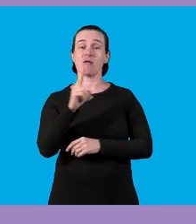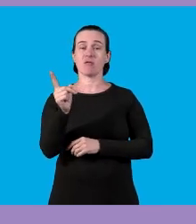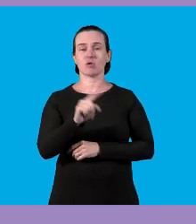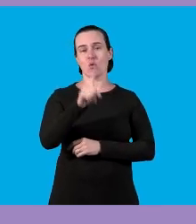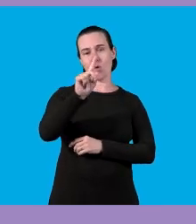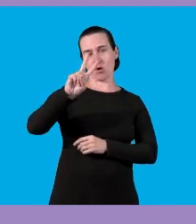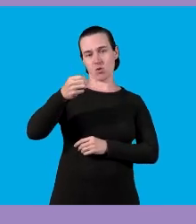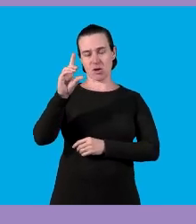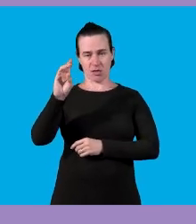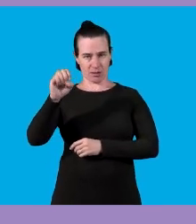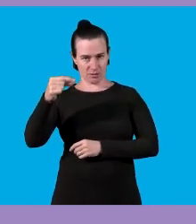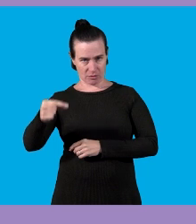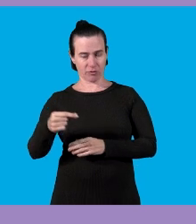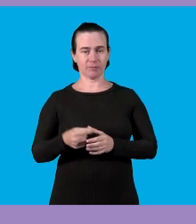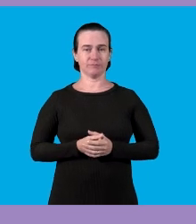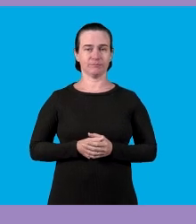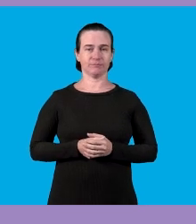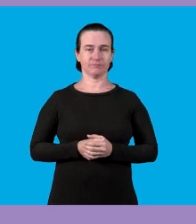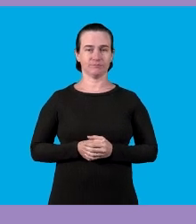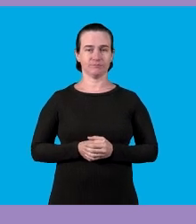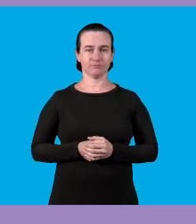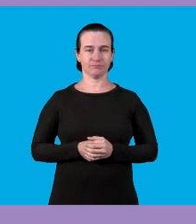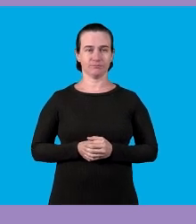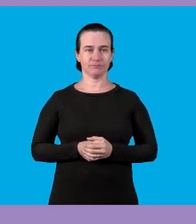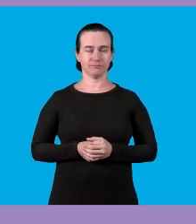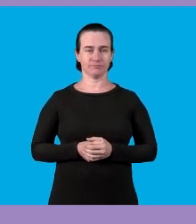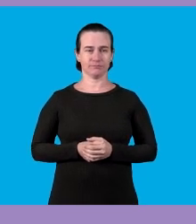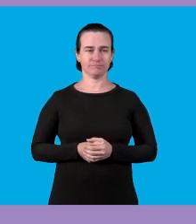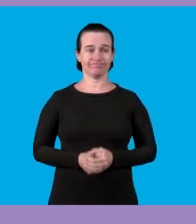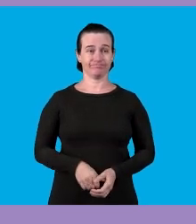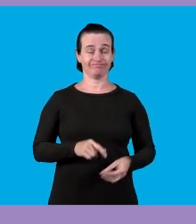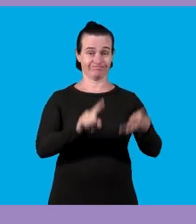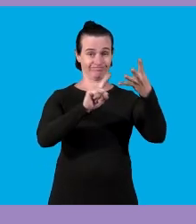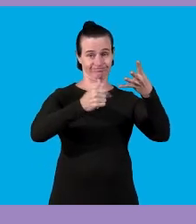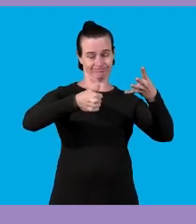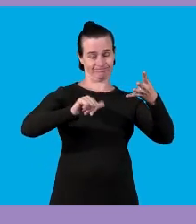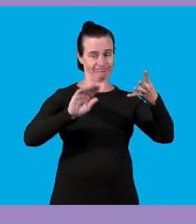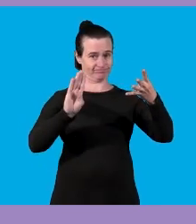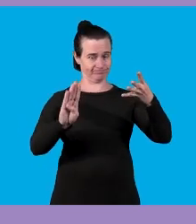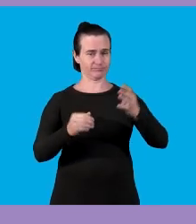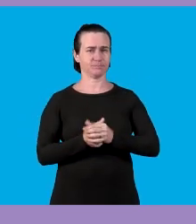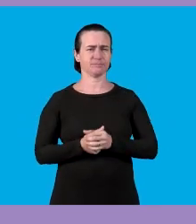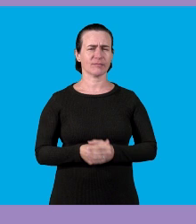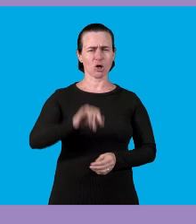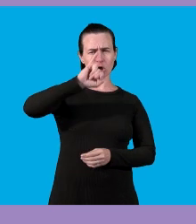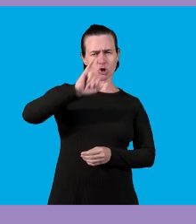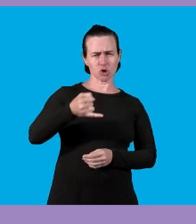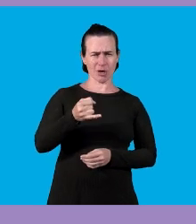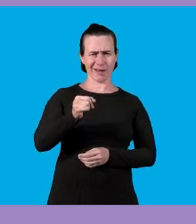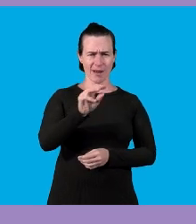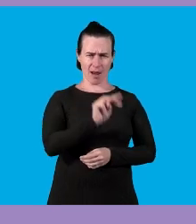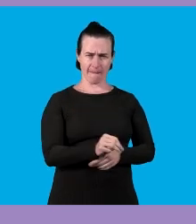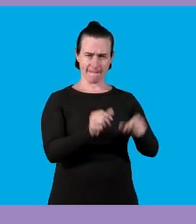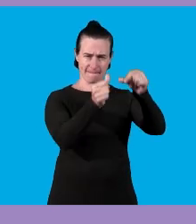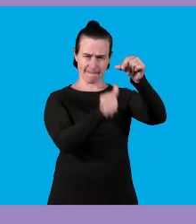is 120 degrees. Now, the B part of the question, if JM